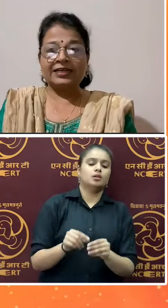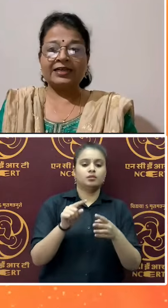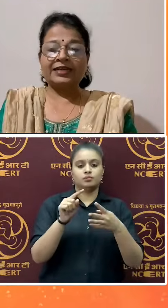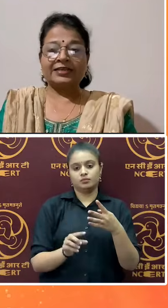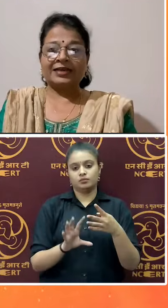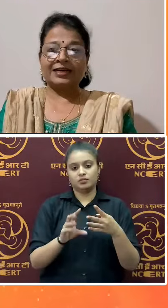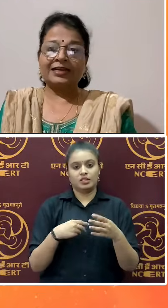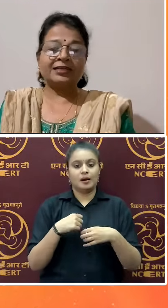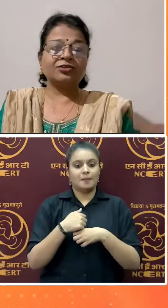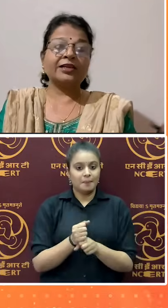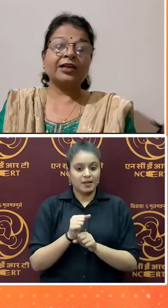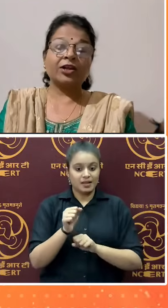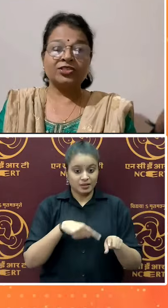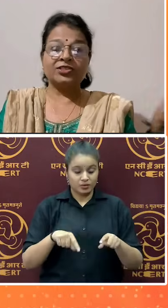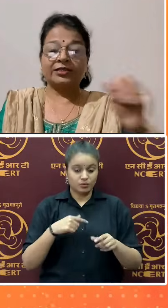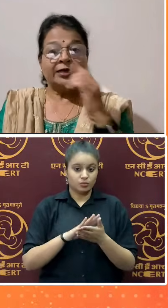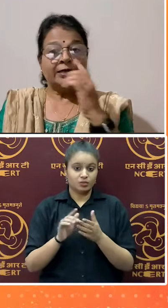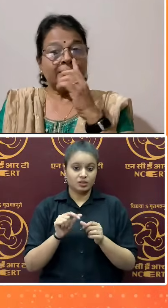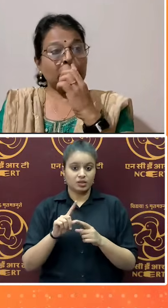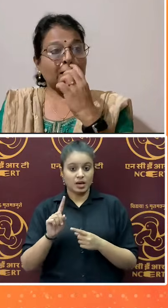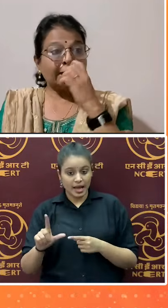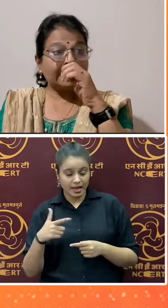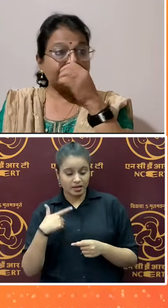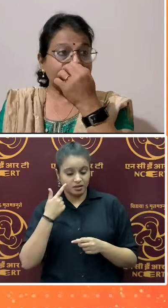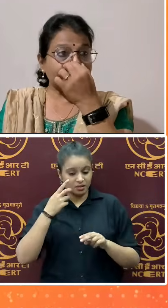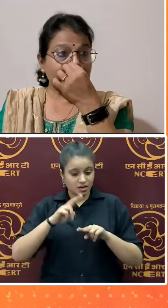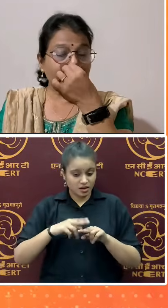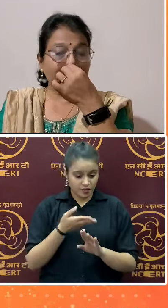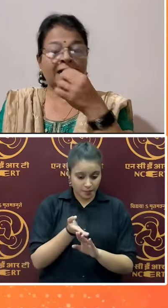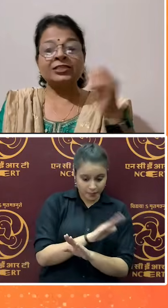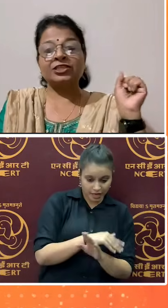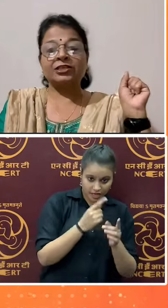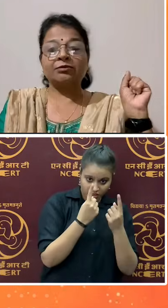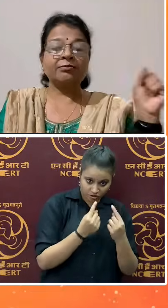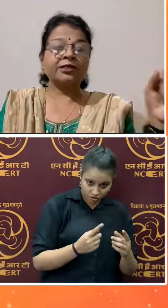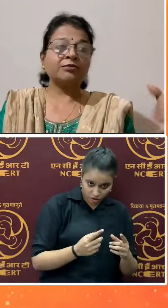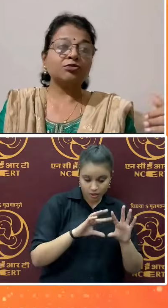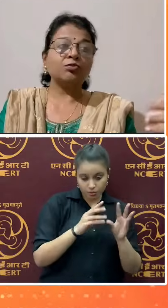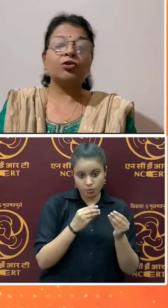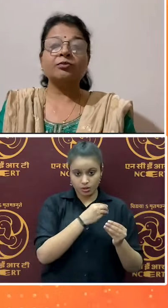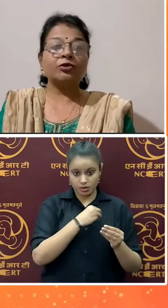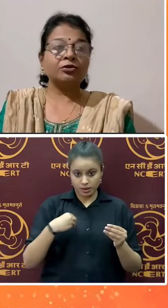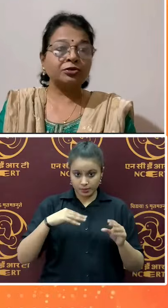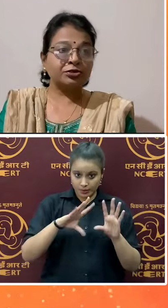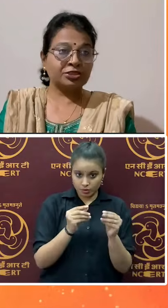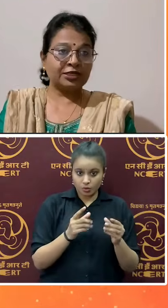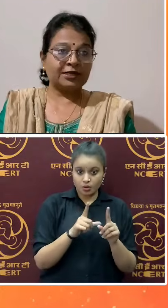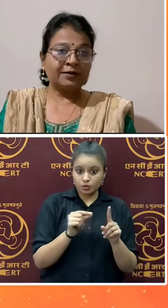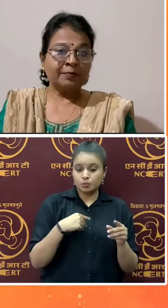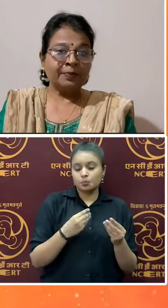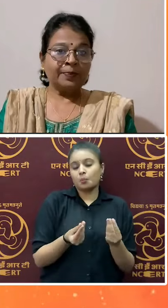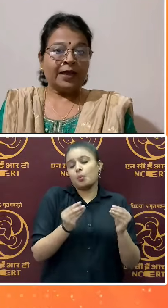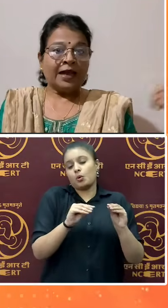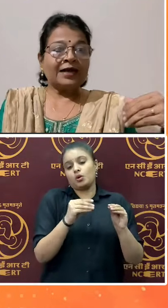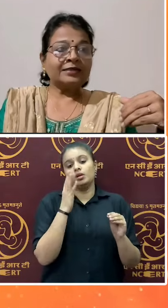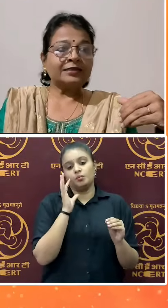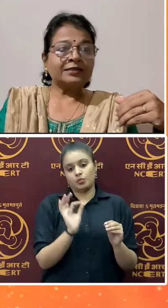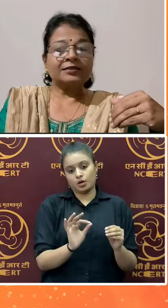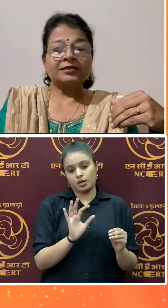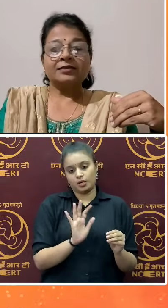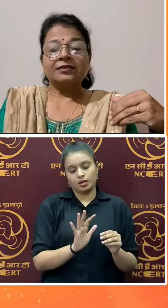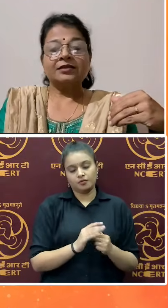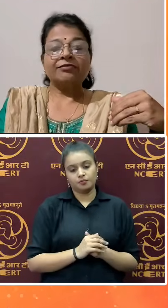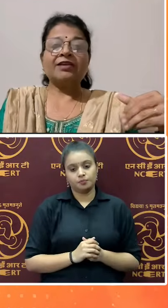will create a hell to an adolescent. So, early detection and treatment becomes more and more crucial.